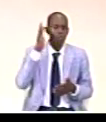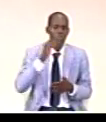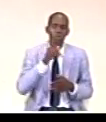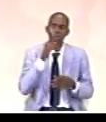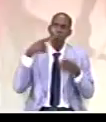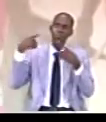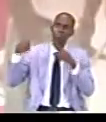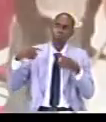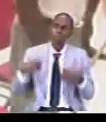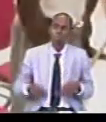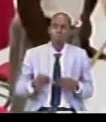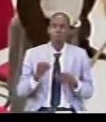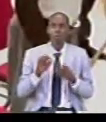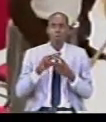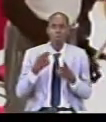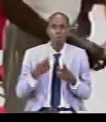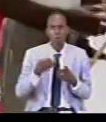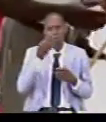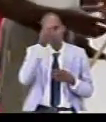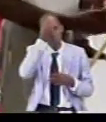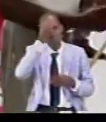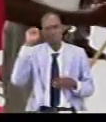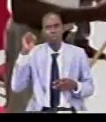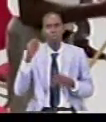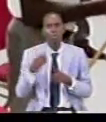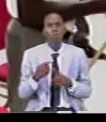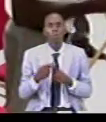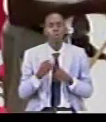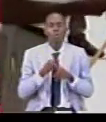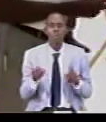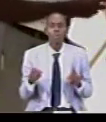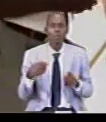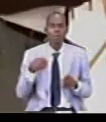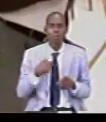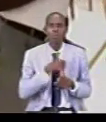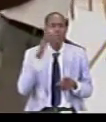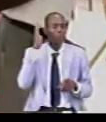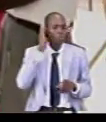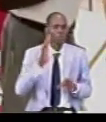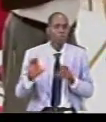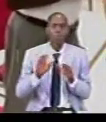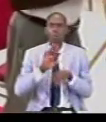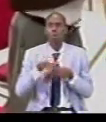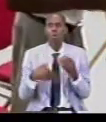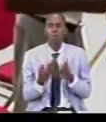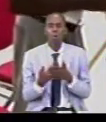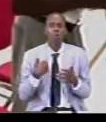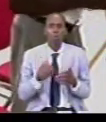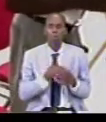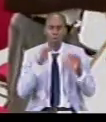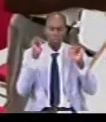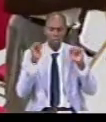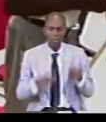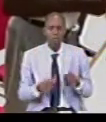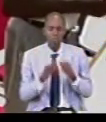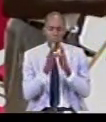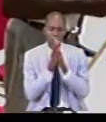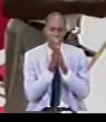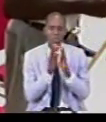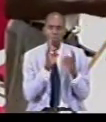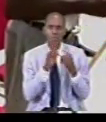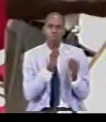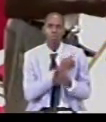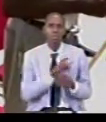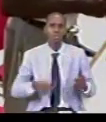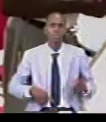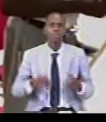is your leading and it's consistent with your word, we will do all we can. We are going to do it. Let's pray and talk to the Lord. That's what the Lord is looking